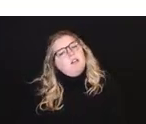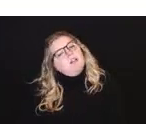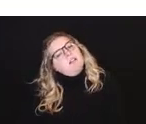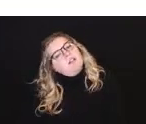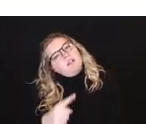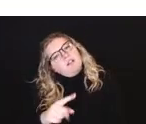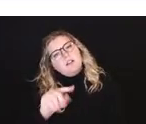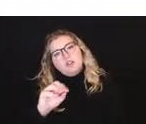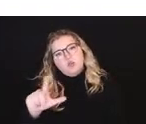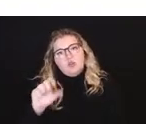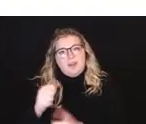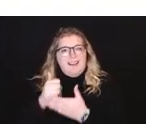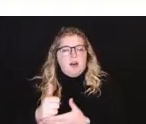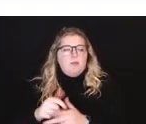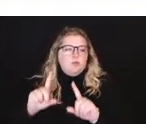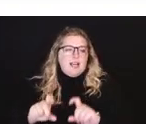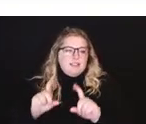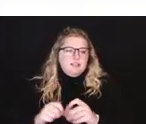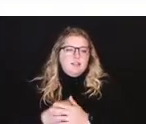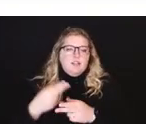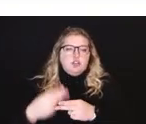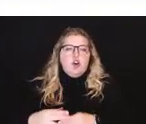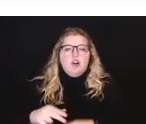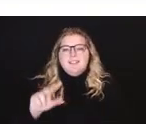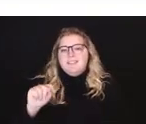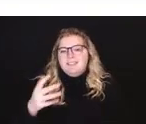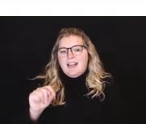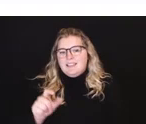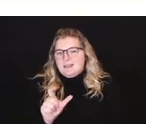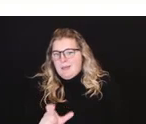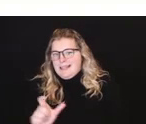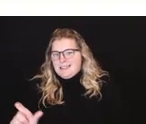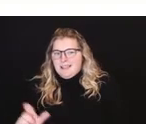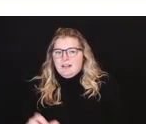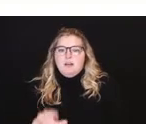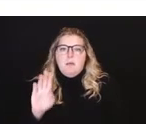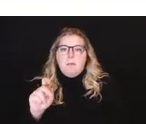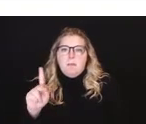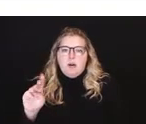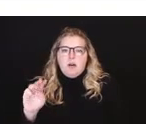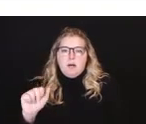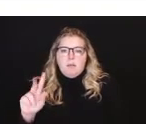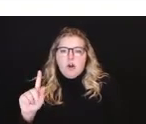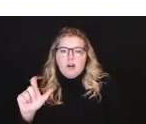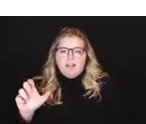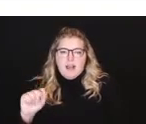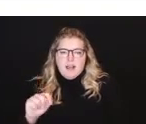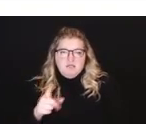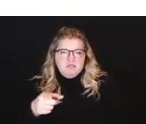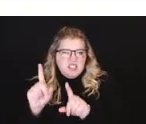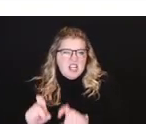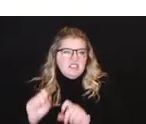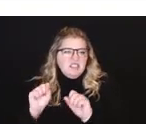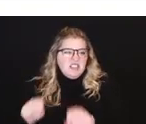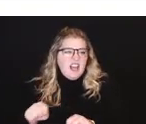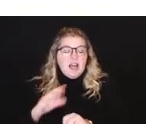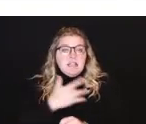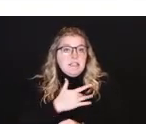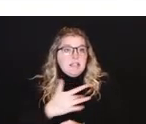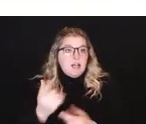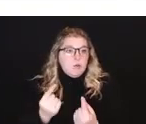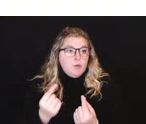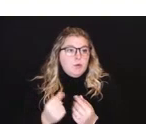this. It's called the Text Spacing Bookmarklet. It gives you instructions on how you can use this. what you can usually do is, and I do